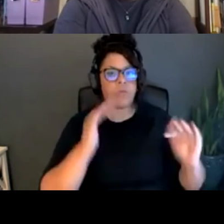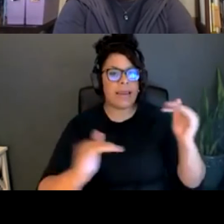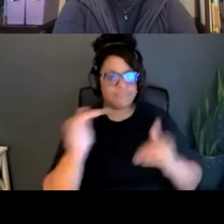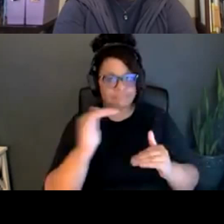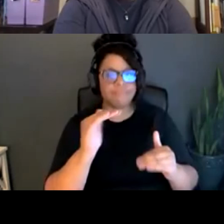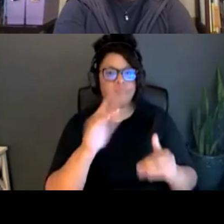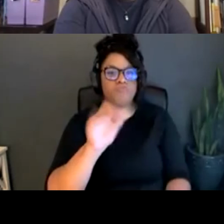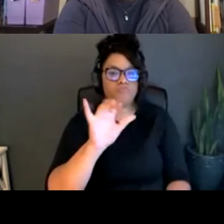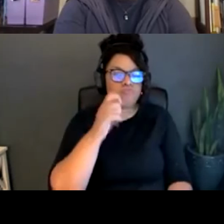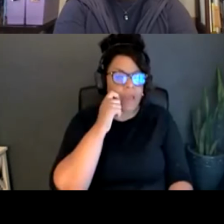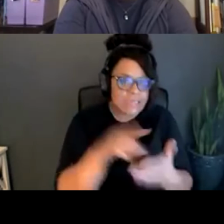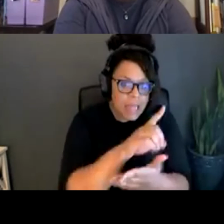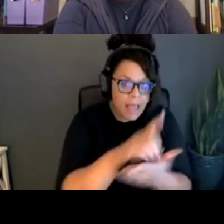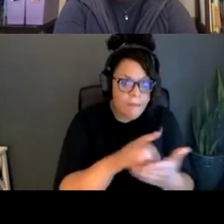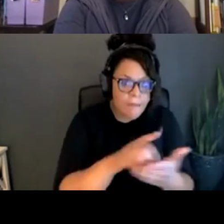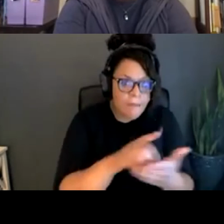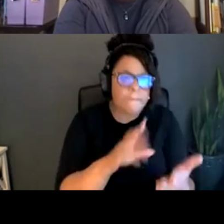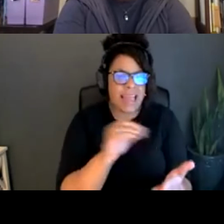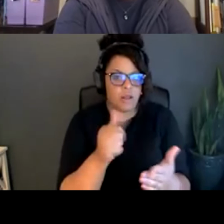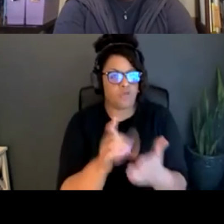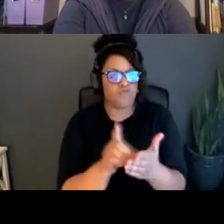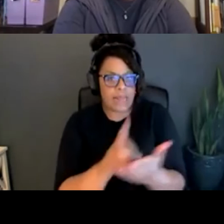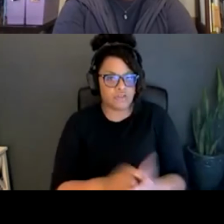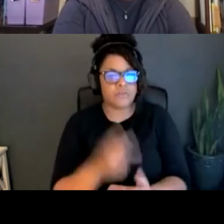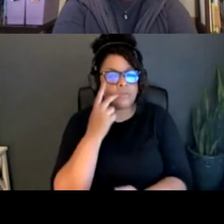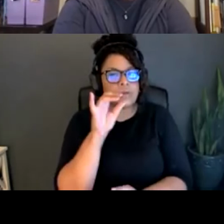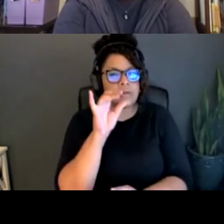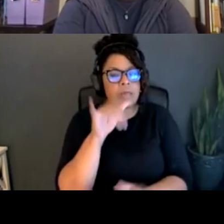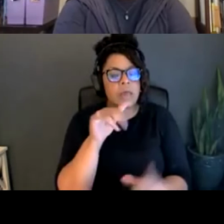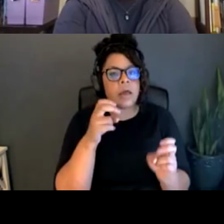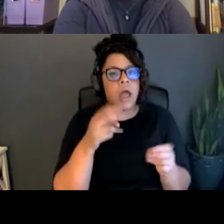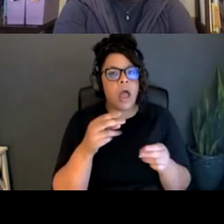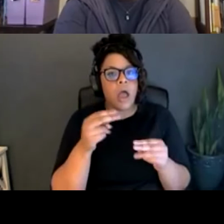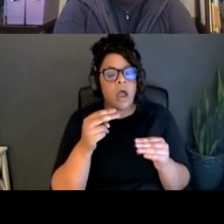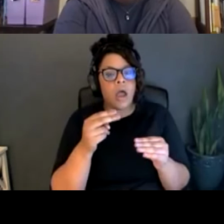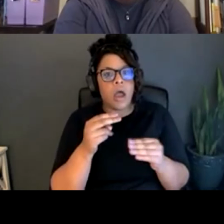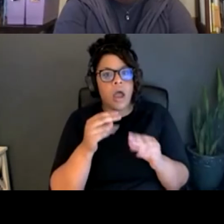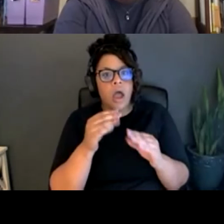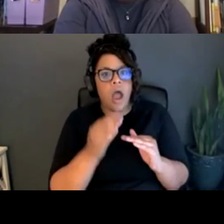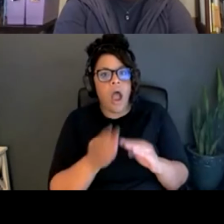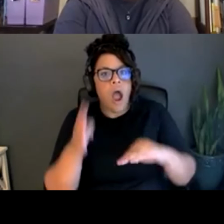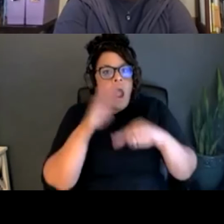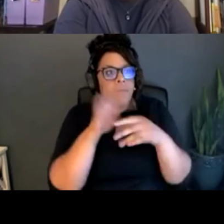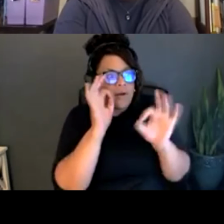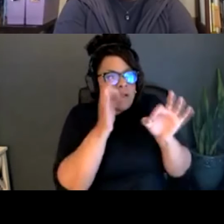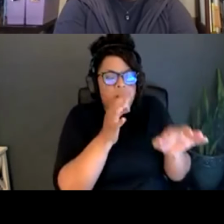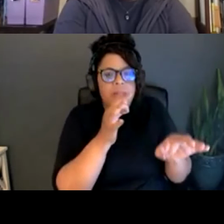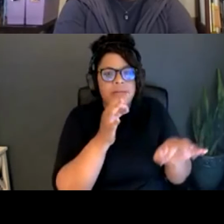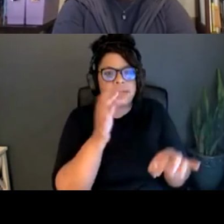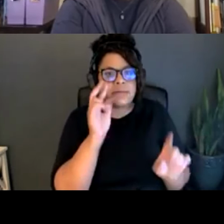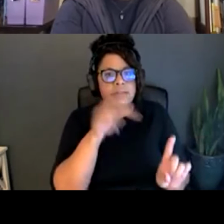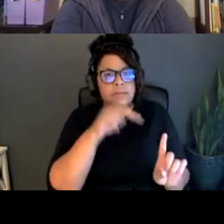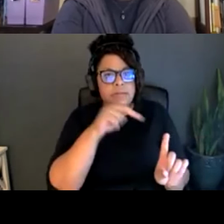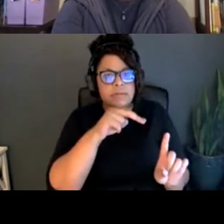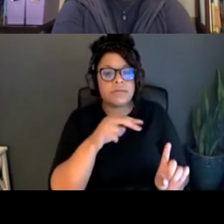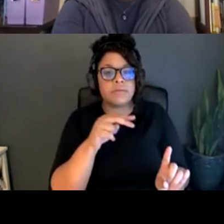there tends to be this sort of hypervigilant or the hypervigilant eye, or otherwise known in